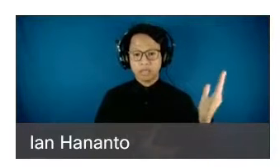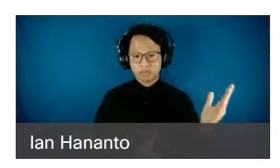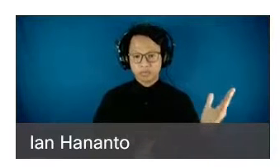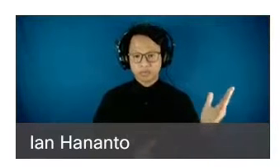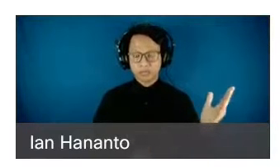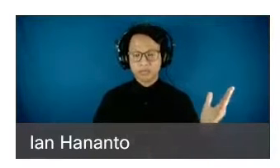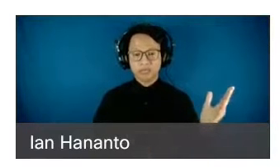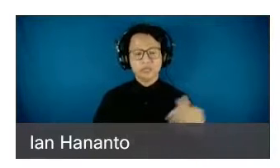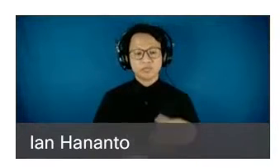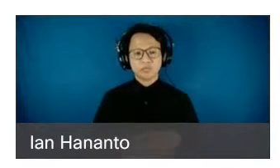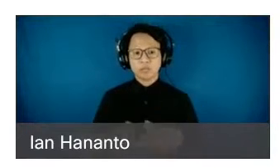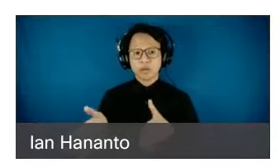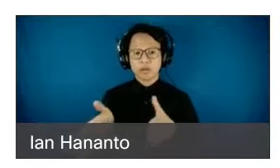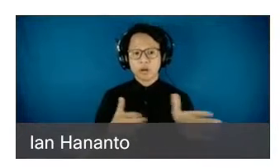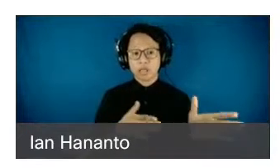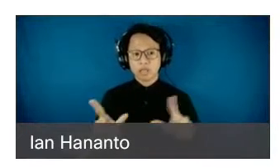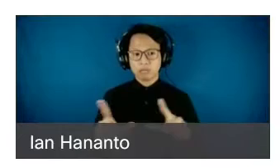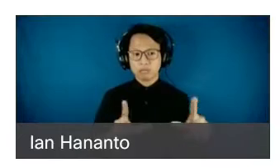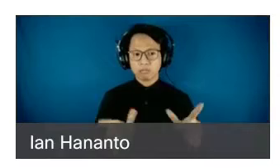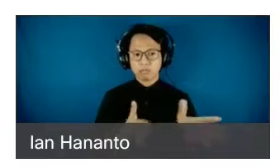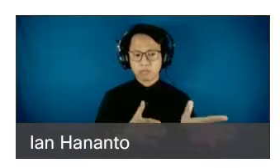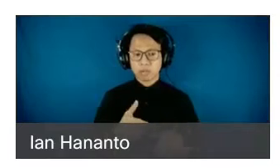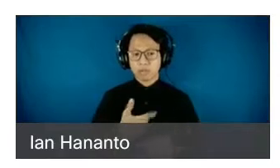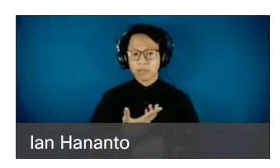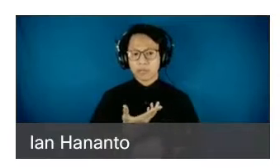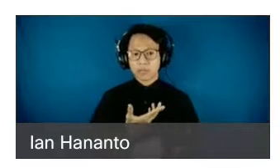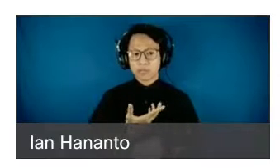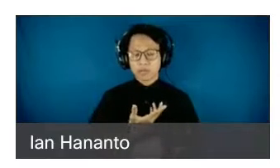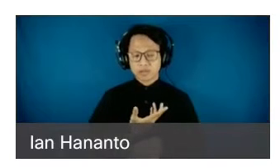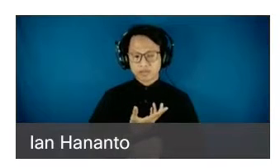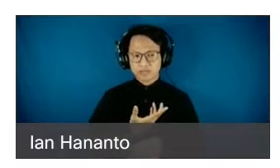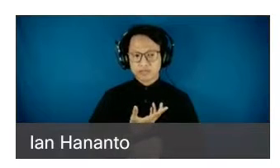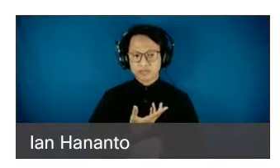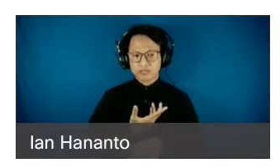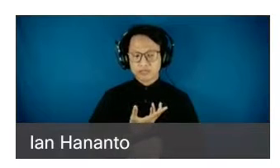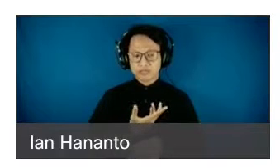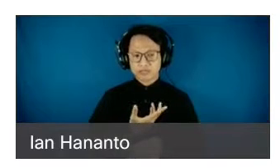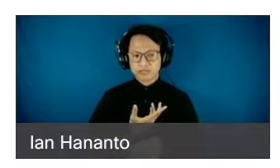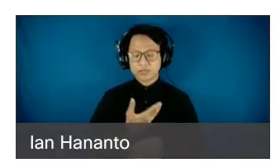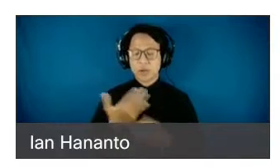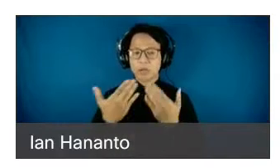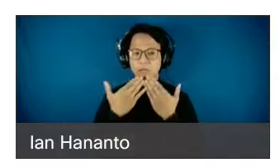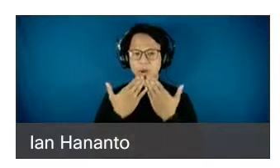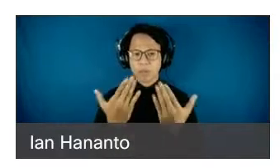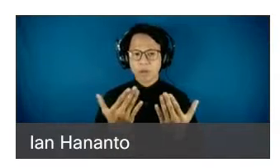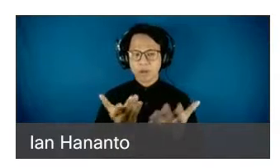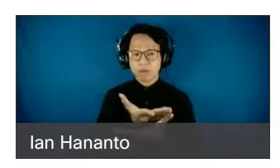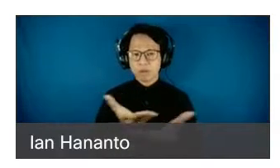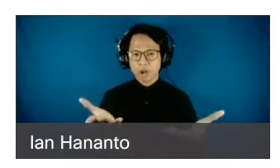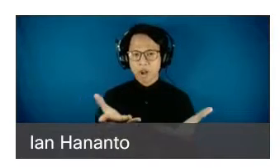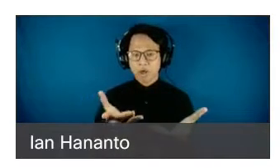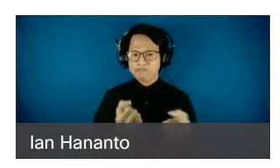if we can move on to the next slide, I would like to briefly say thank you for our partners for